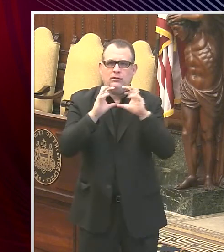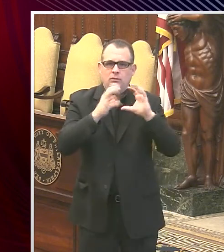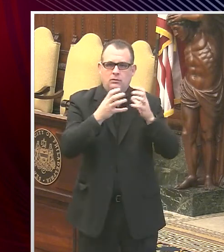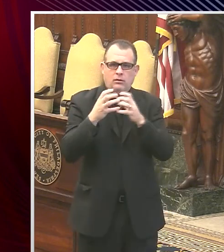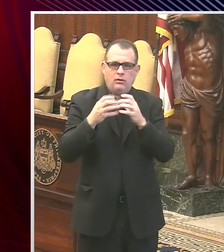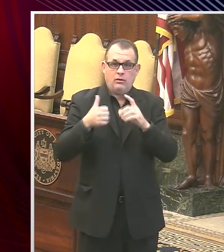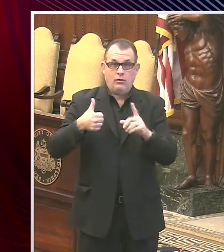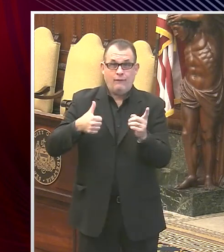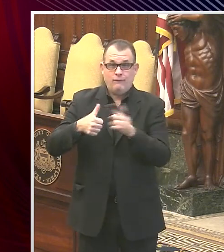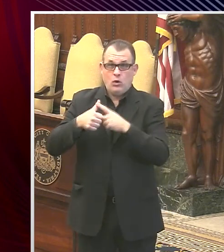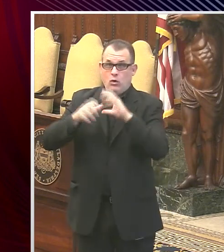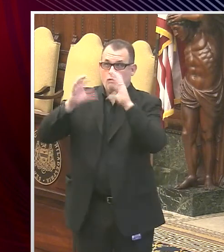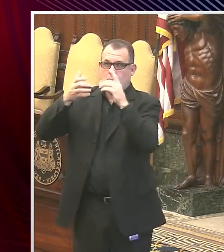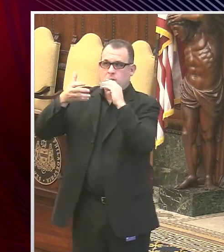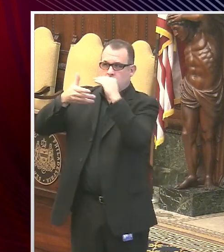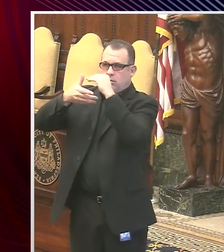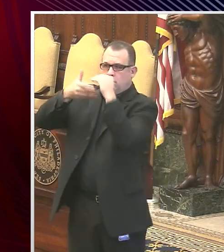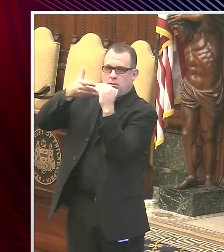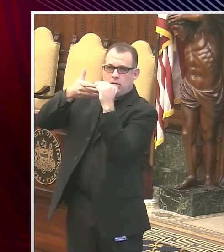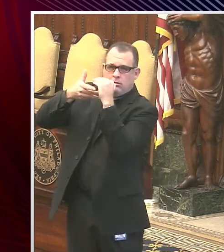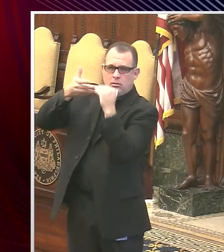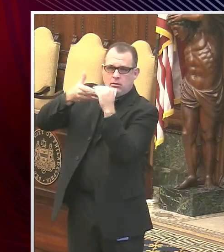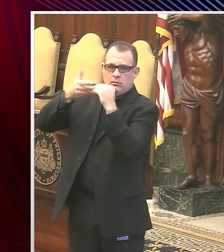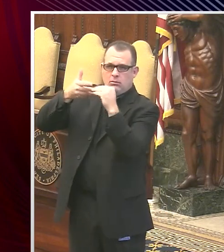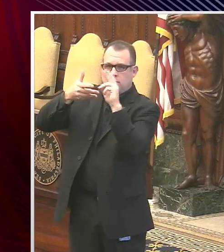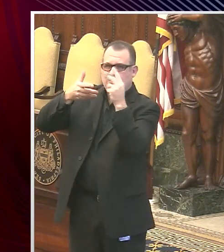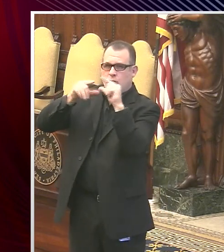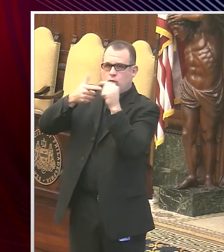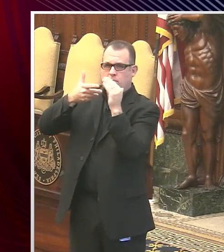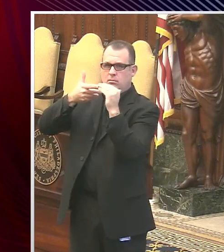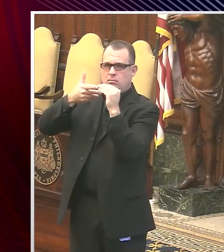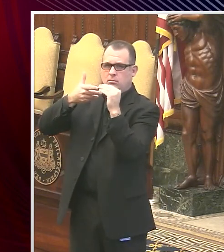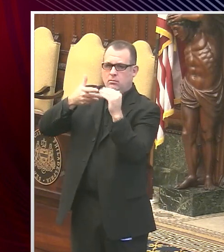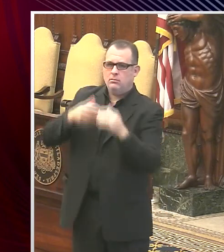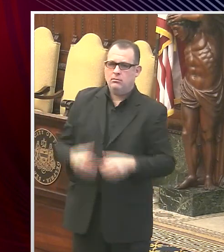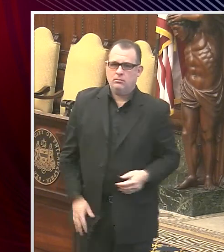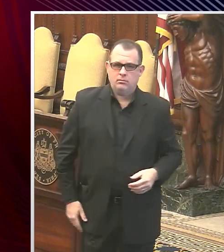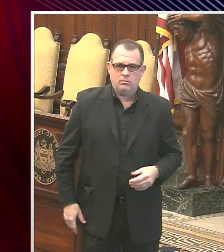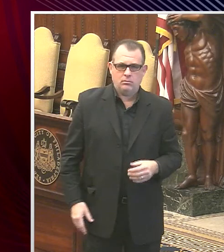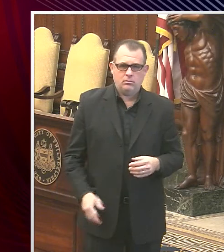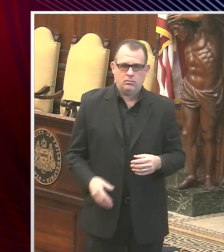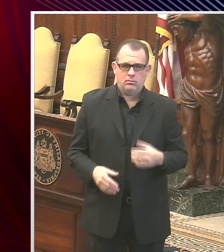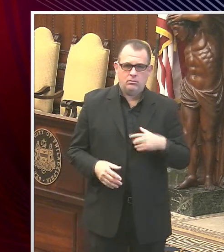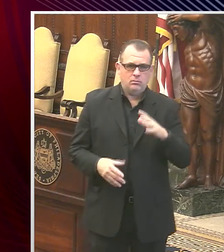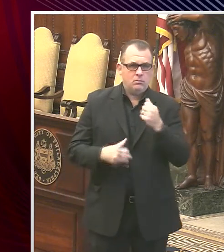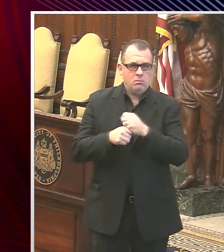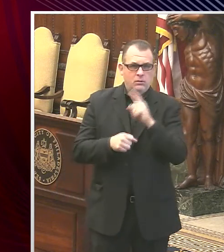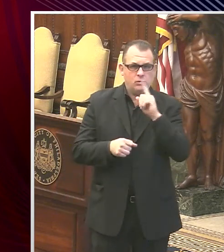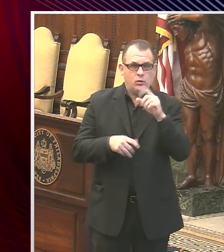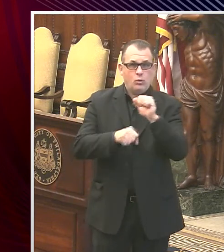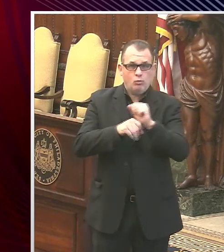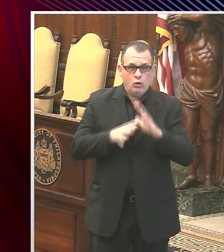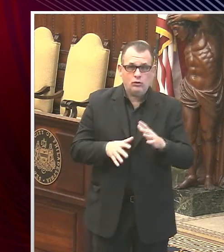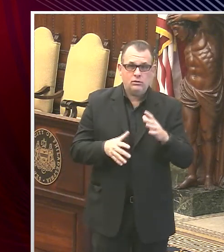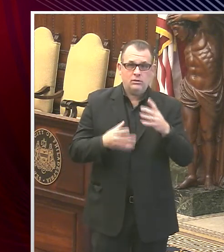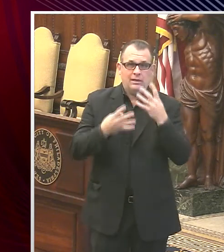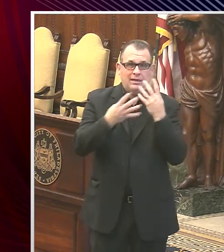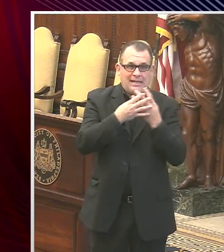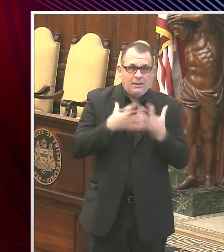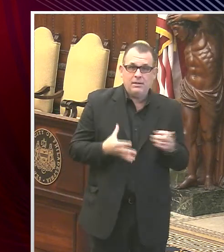but that would be likely in the next group. And just to be sure, because you said workers, are inmates included in that list as well?